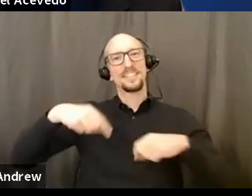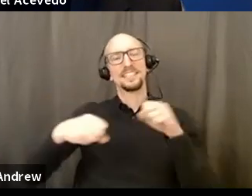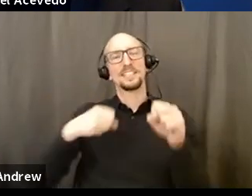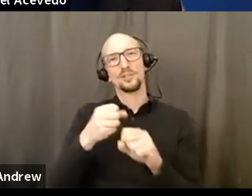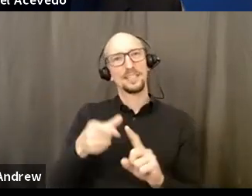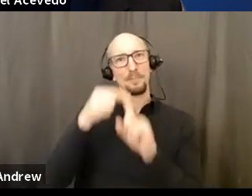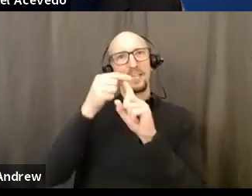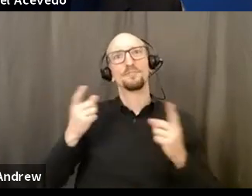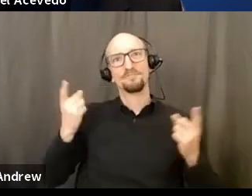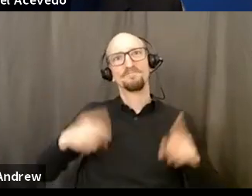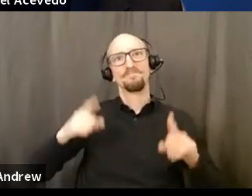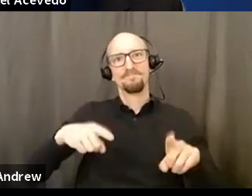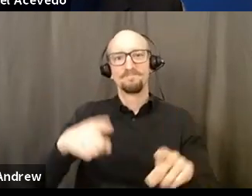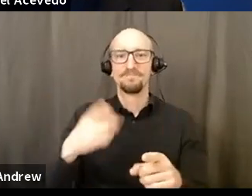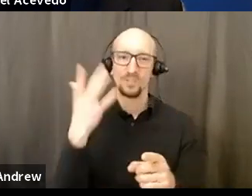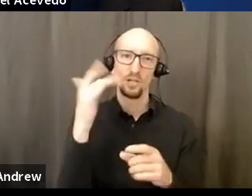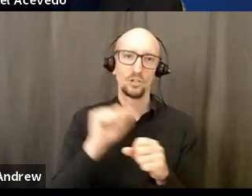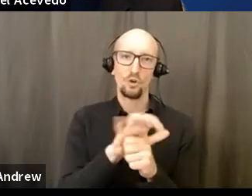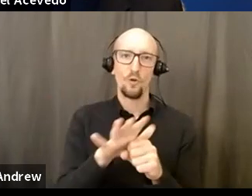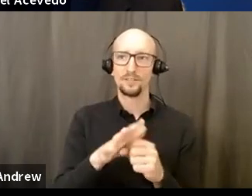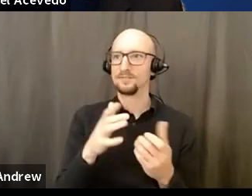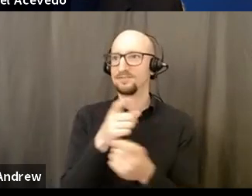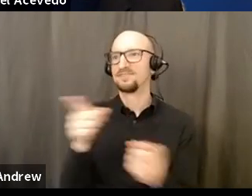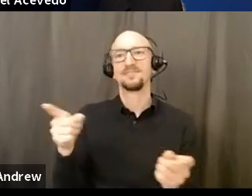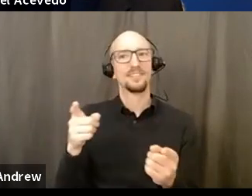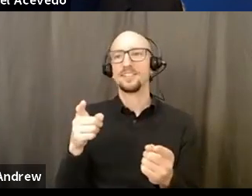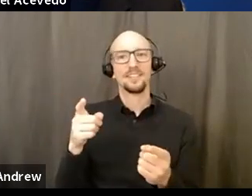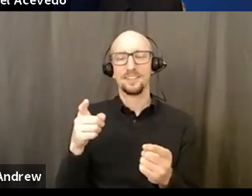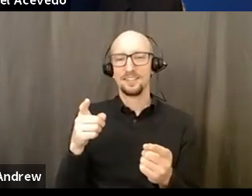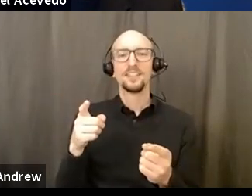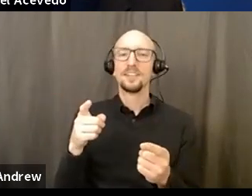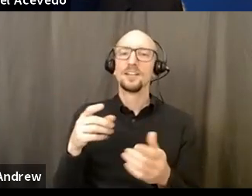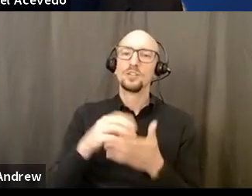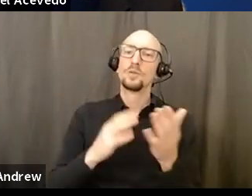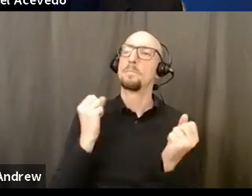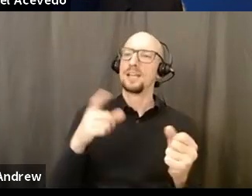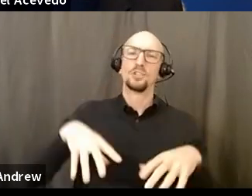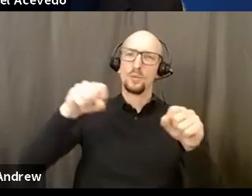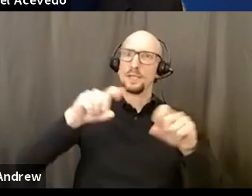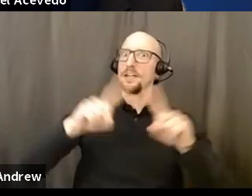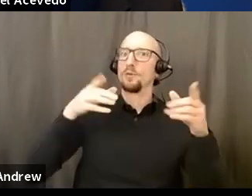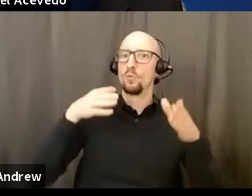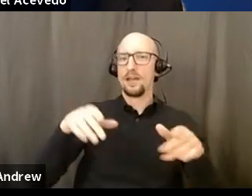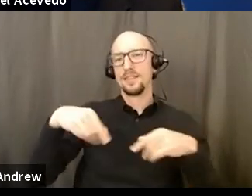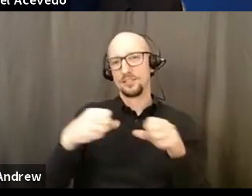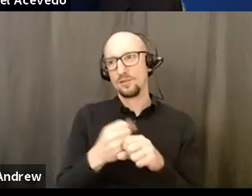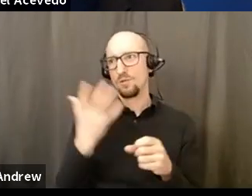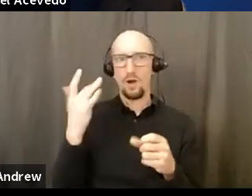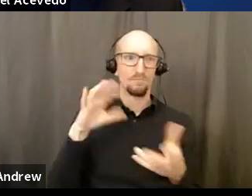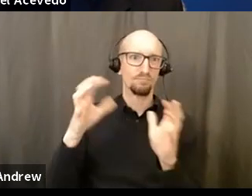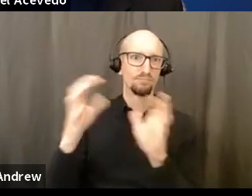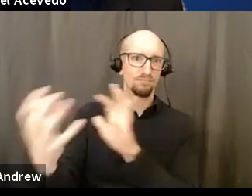that the test was taken by students this year amid so many